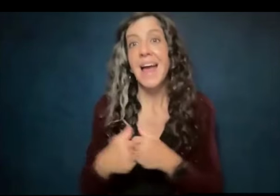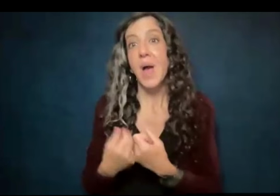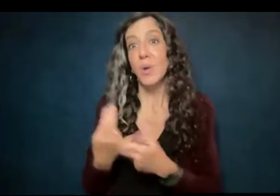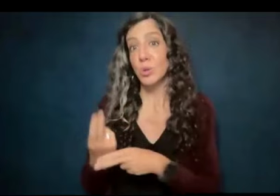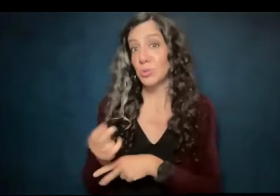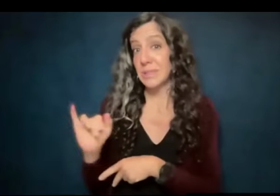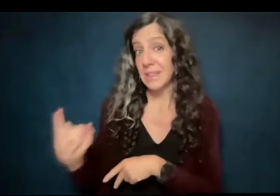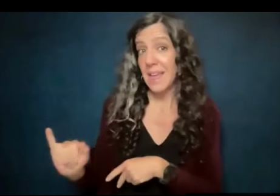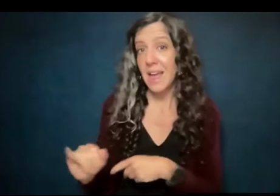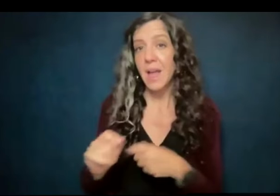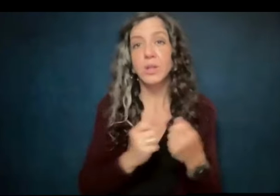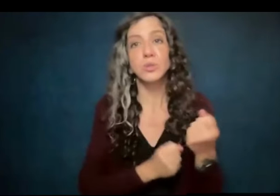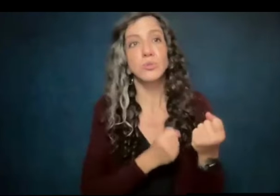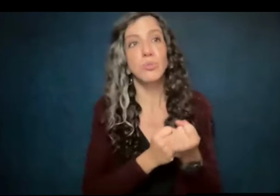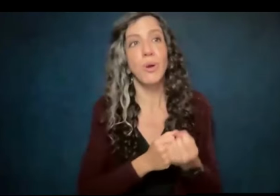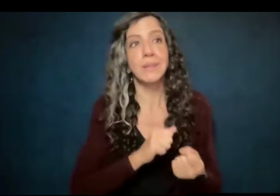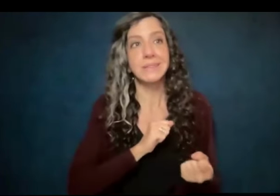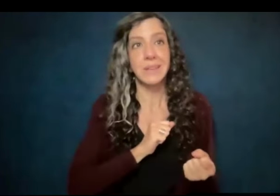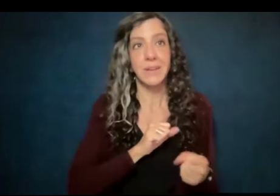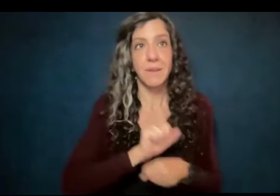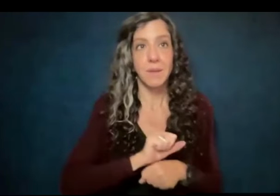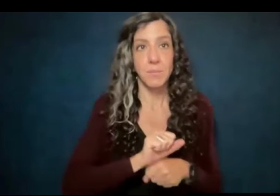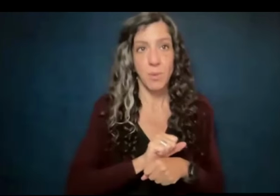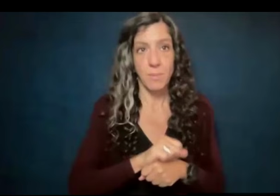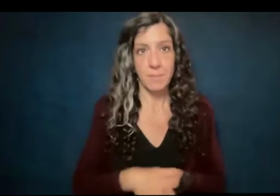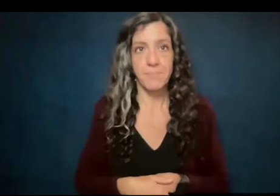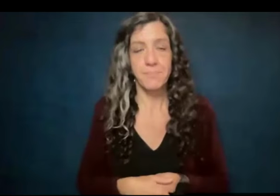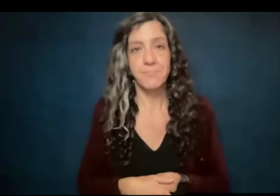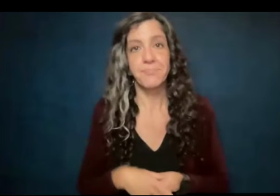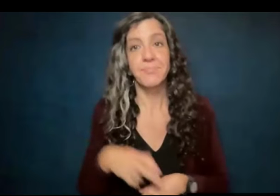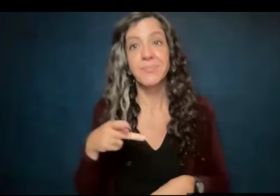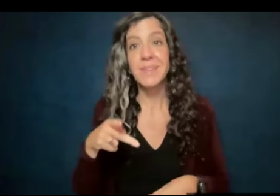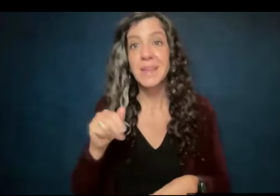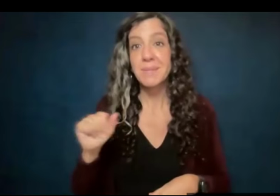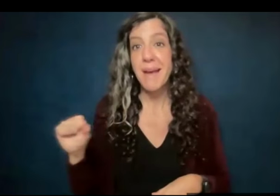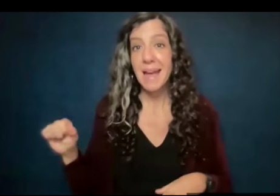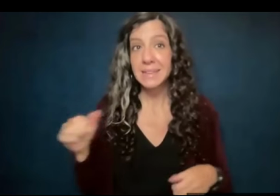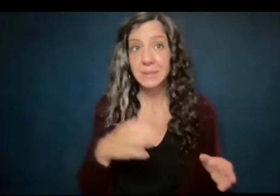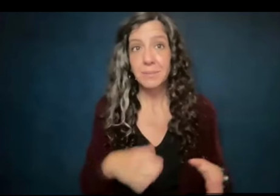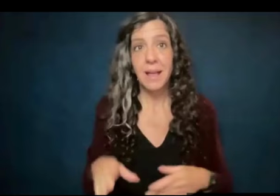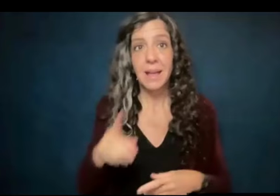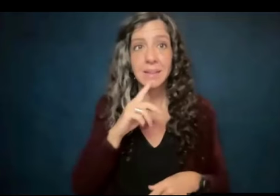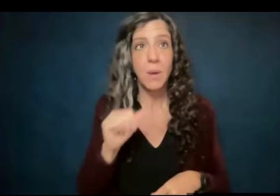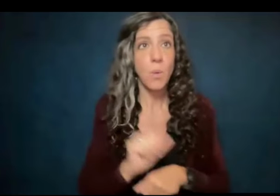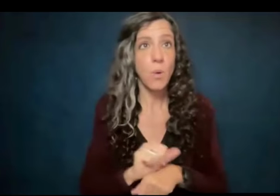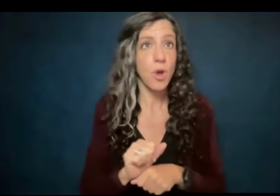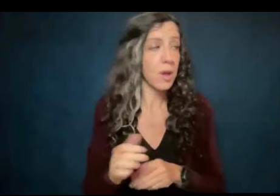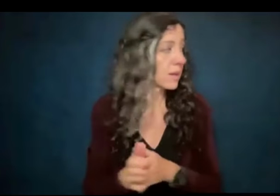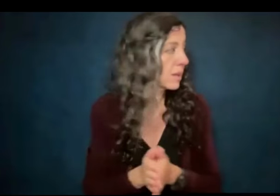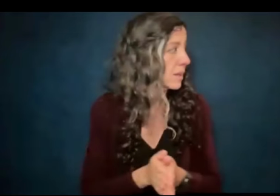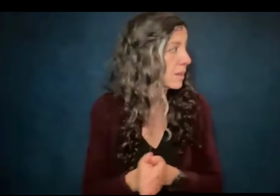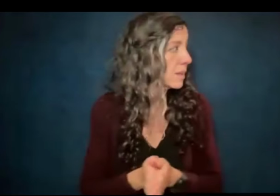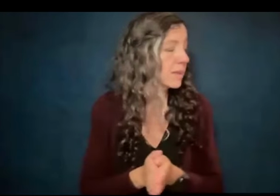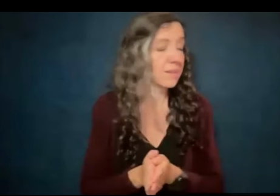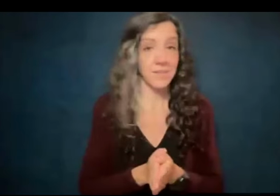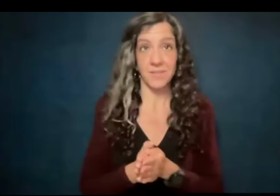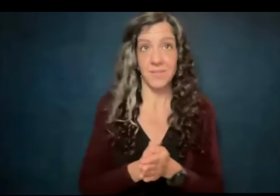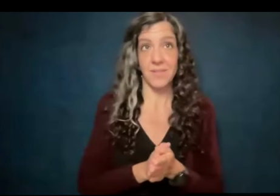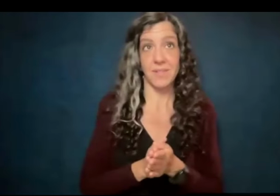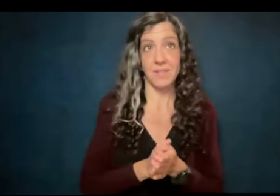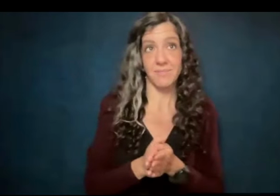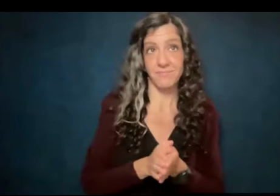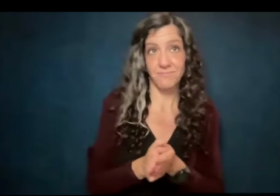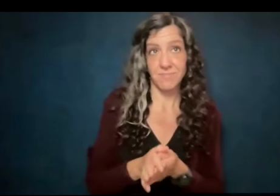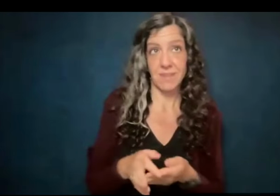self-employment. All right. The PASS plan is a work incentive, and a person can use